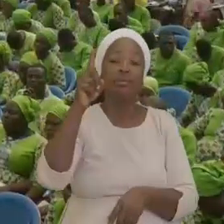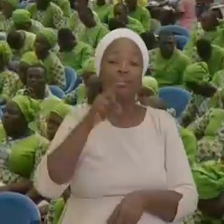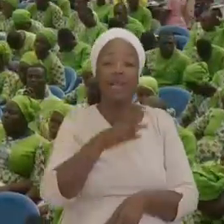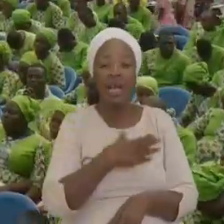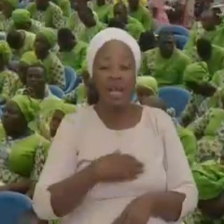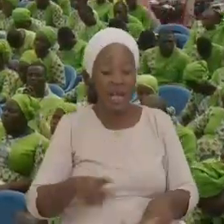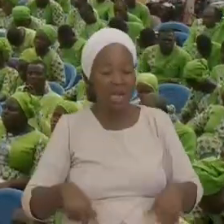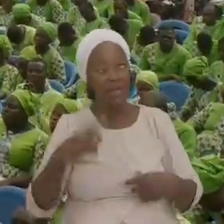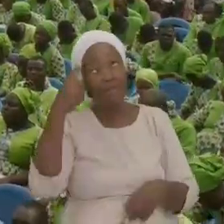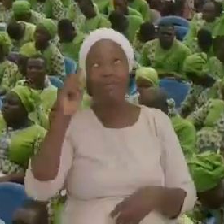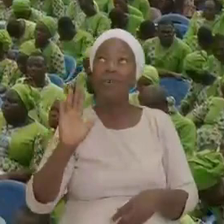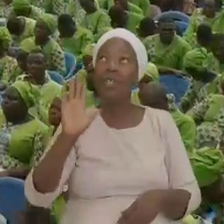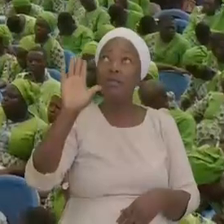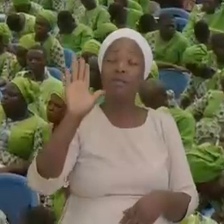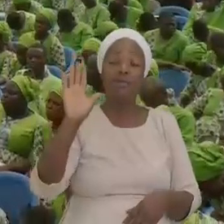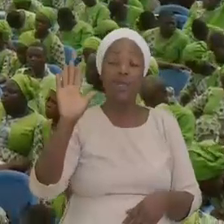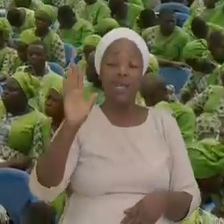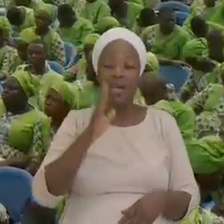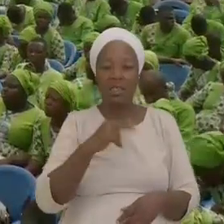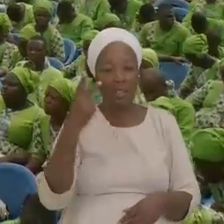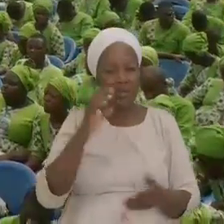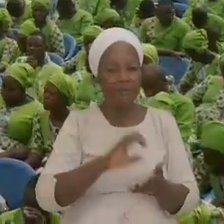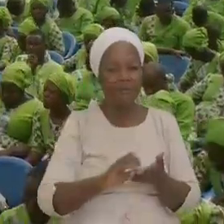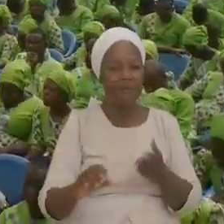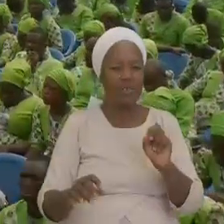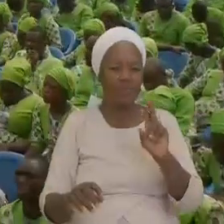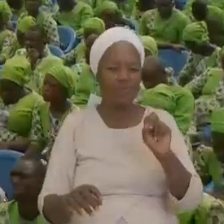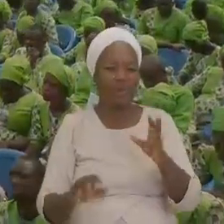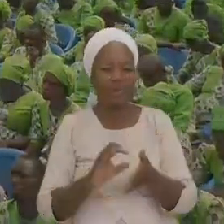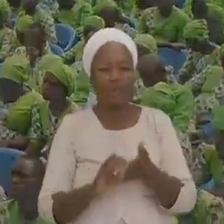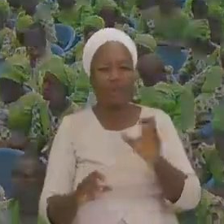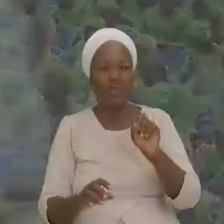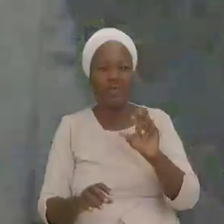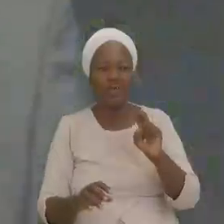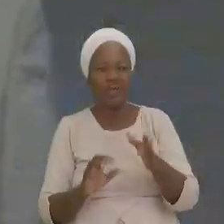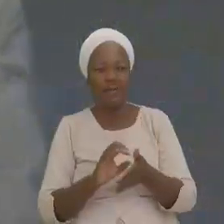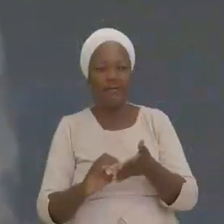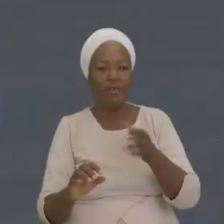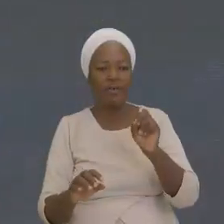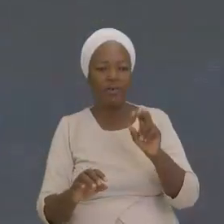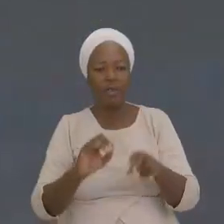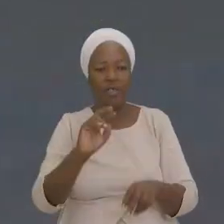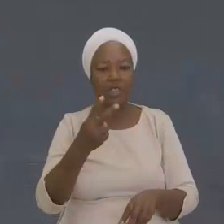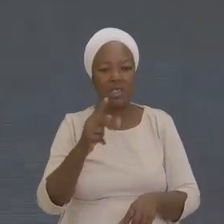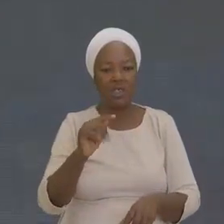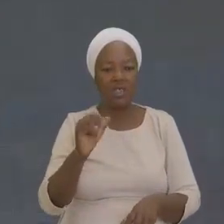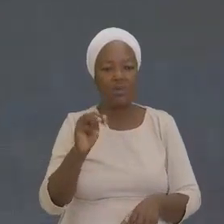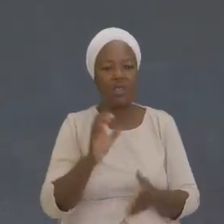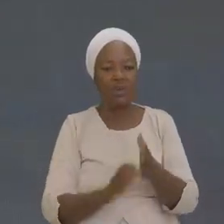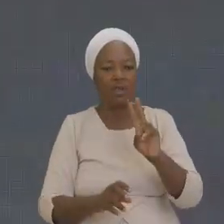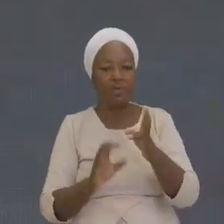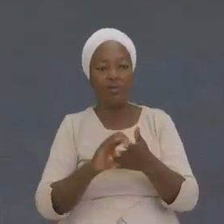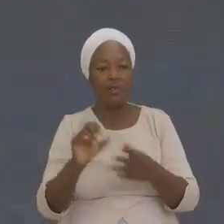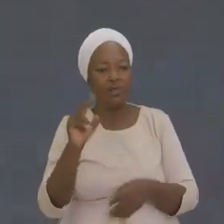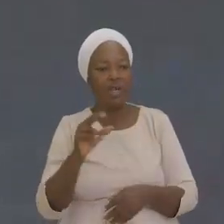for him. Look at verse 12. In verse 12, if we suffer,